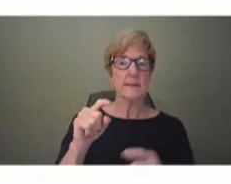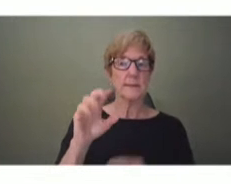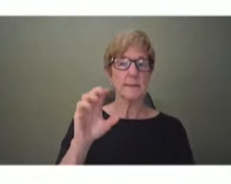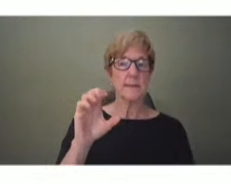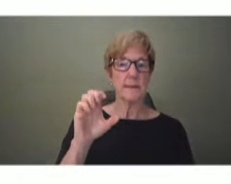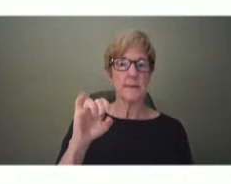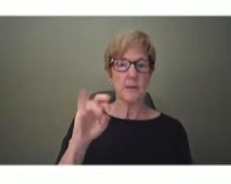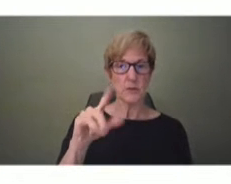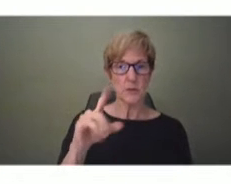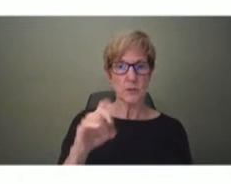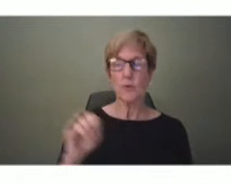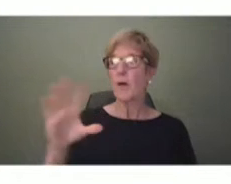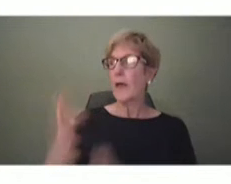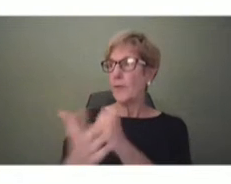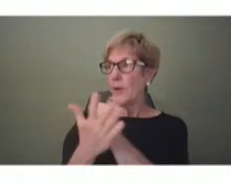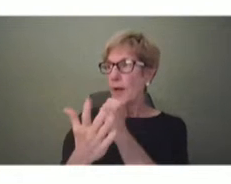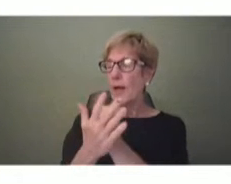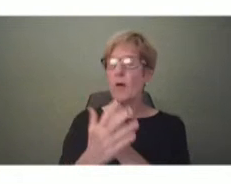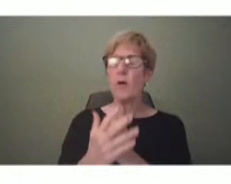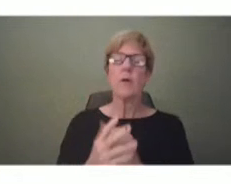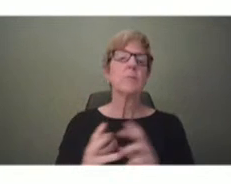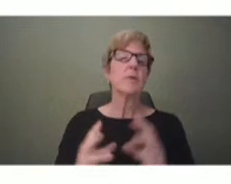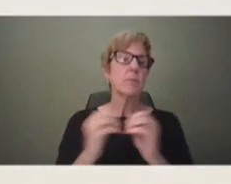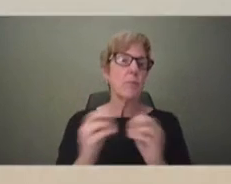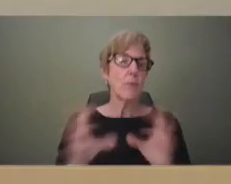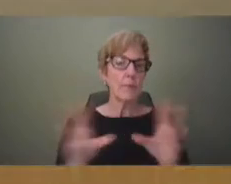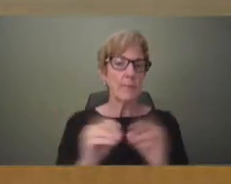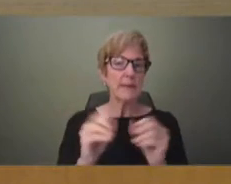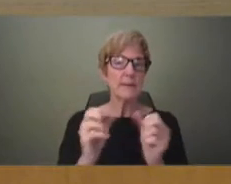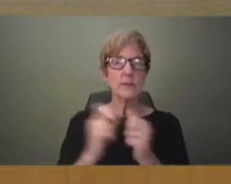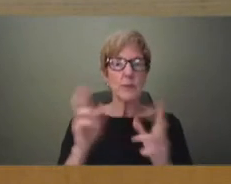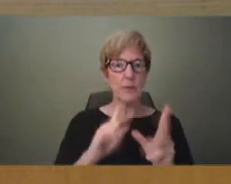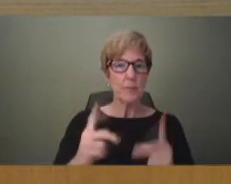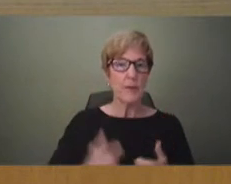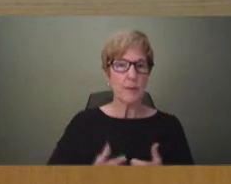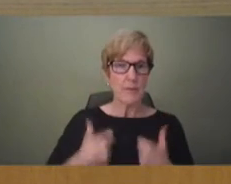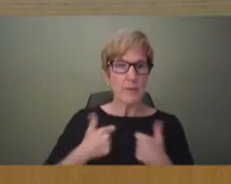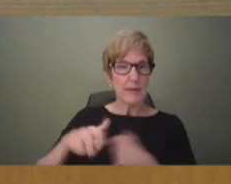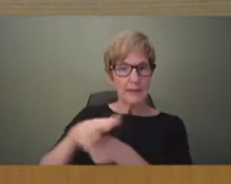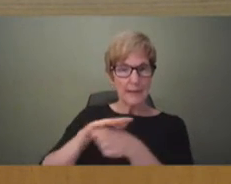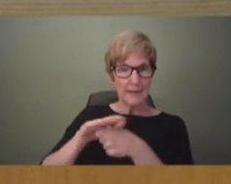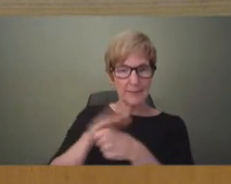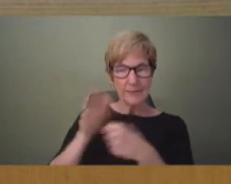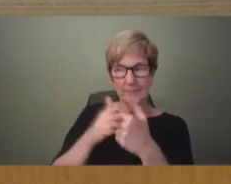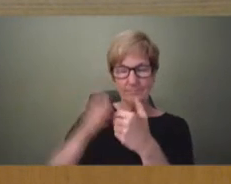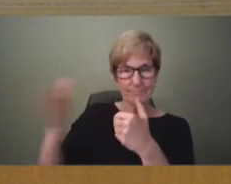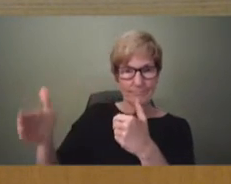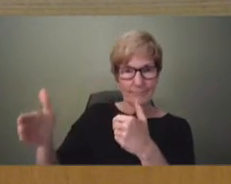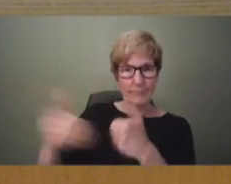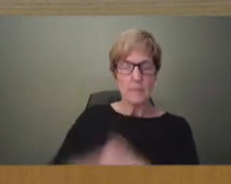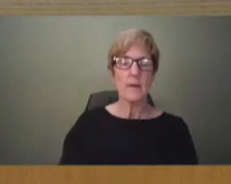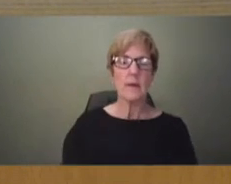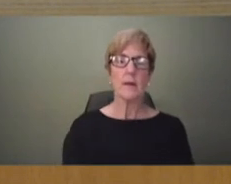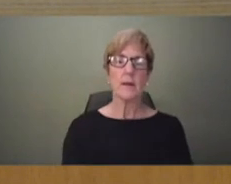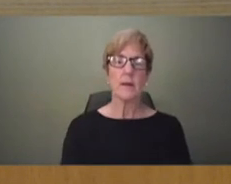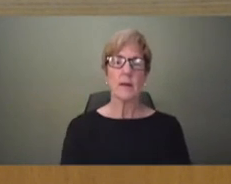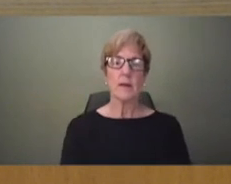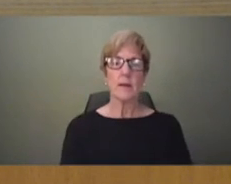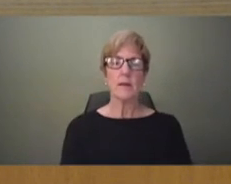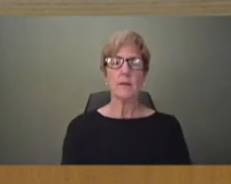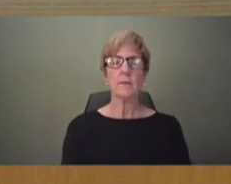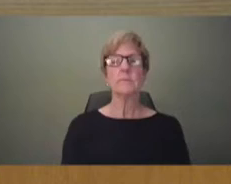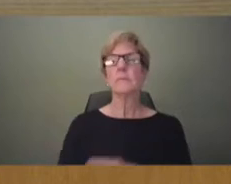with their help we had an additional meeting with the residents on on adjacent to this site uh met met on the